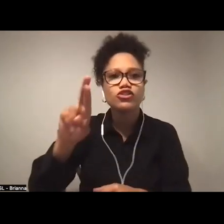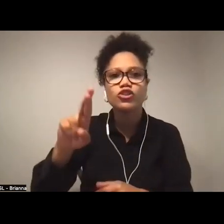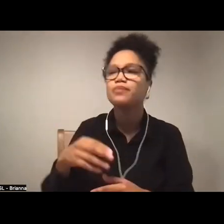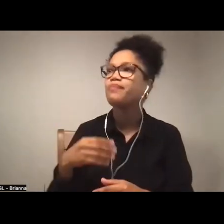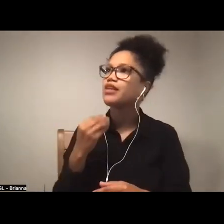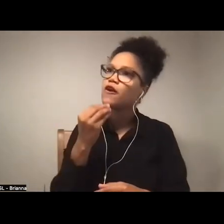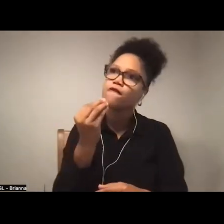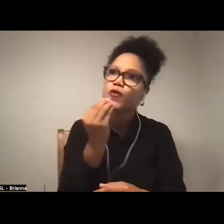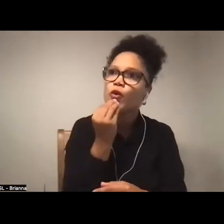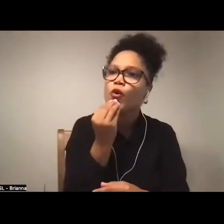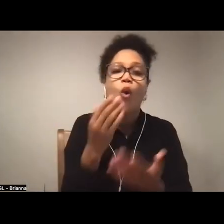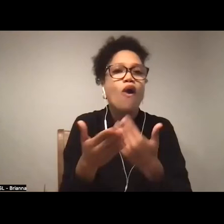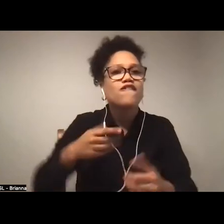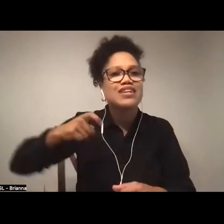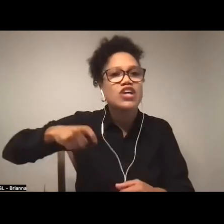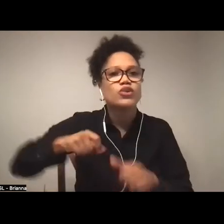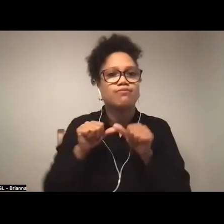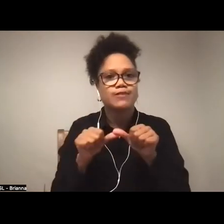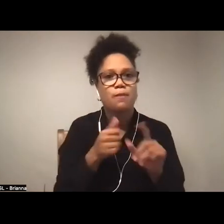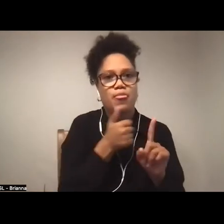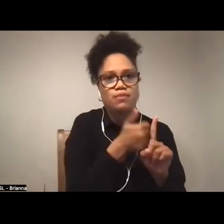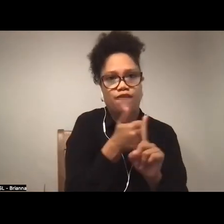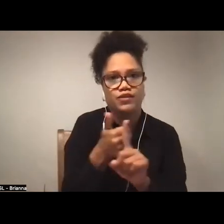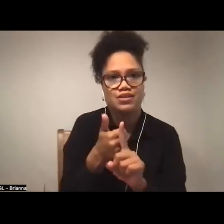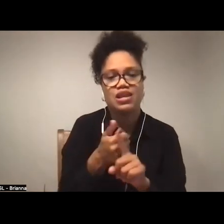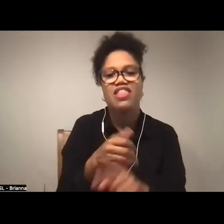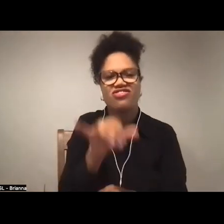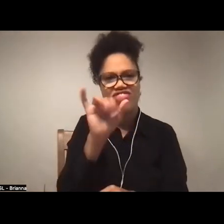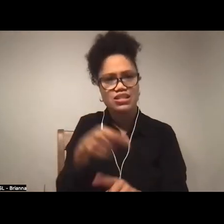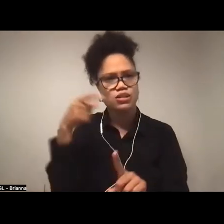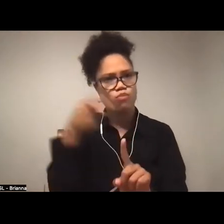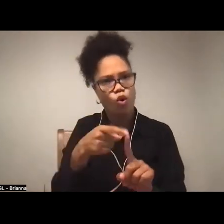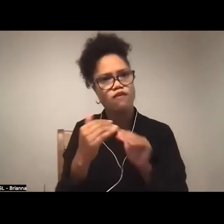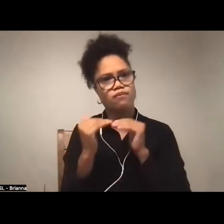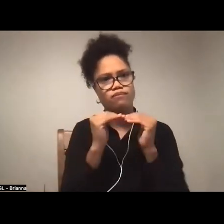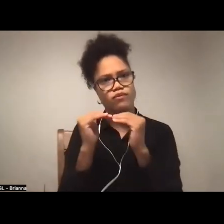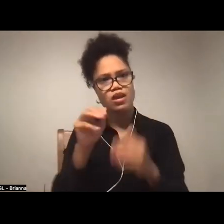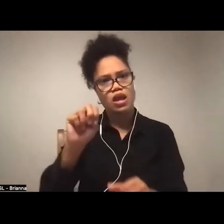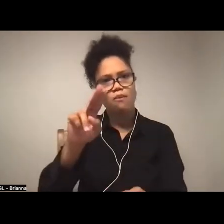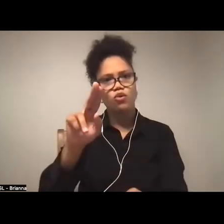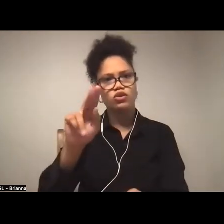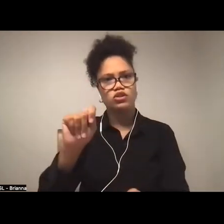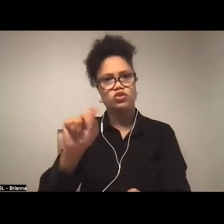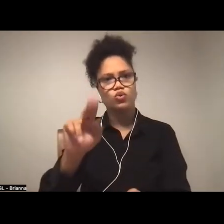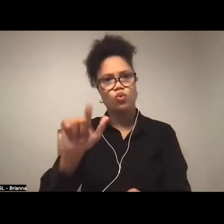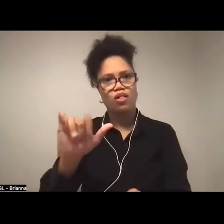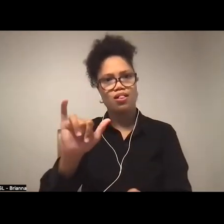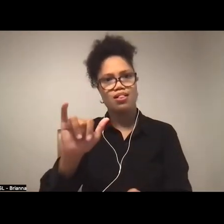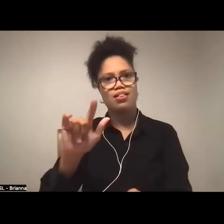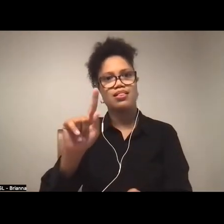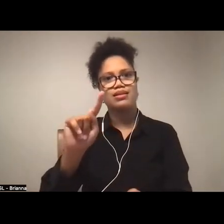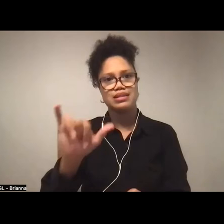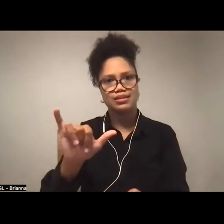to sustain themselves. So that's what mutuality is about. And it counters this idea, this capitalist